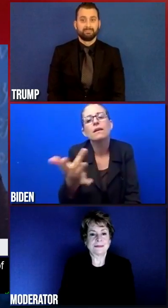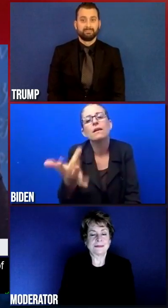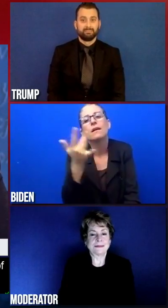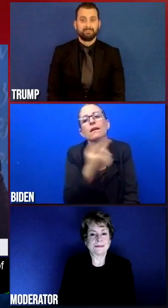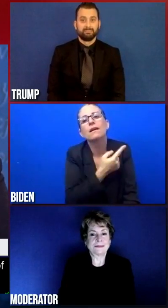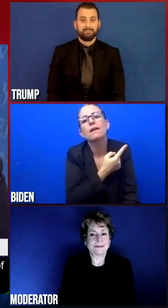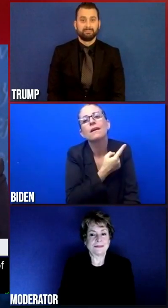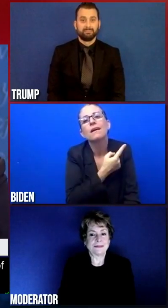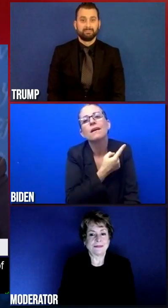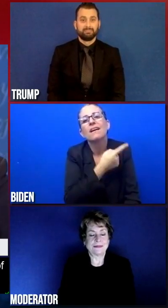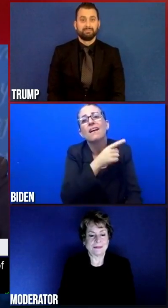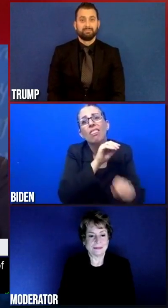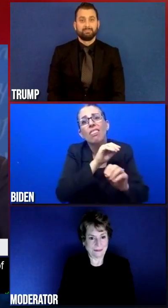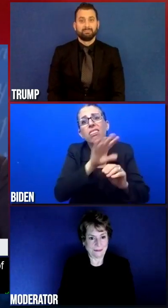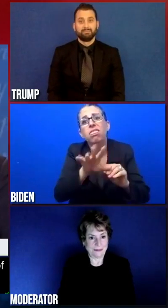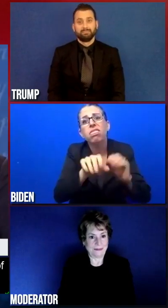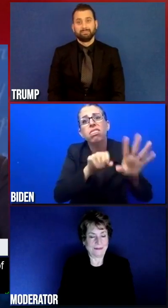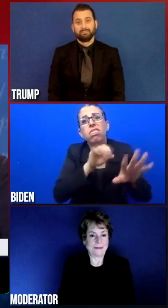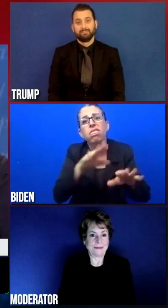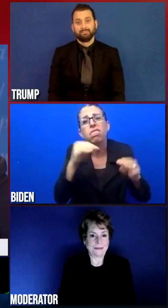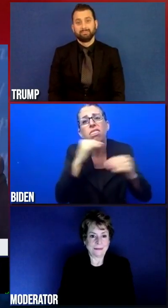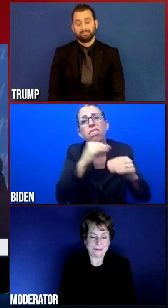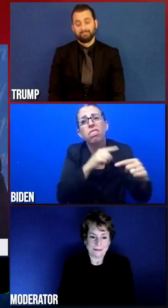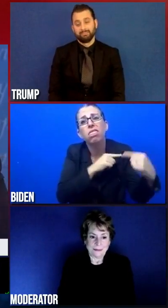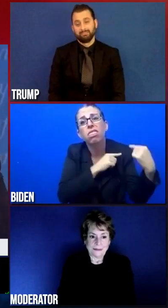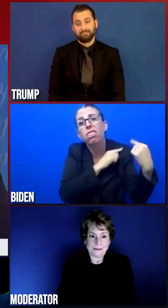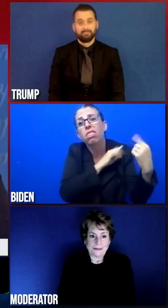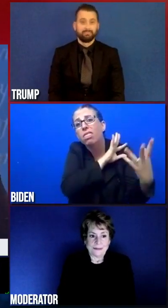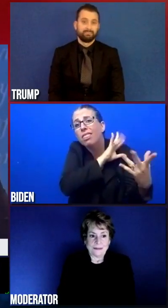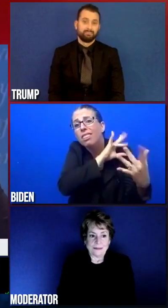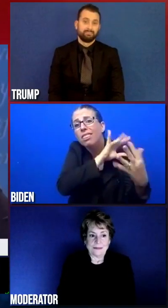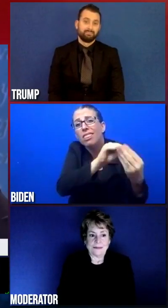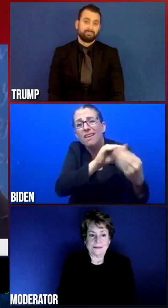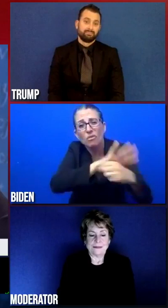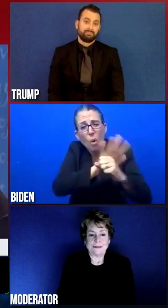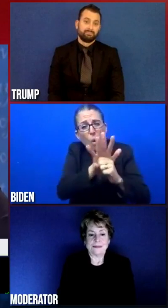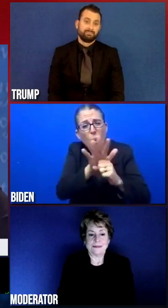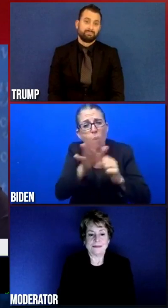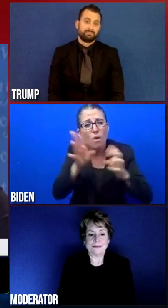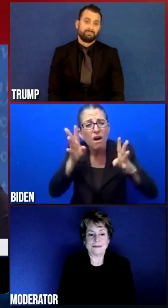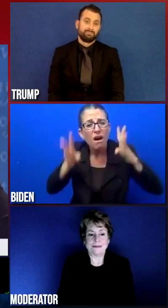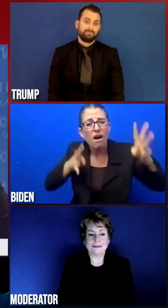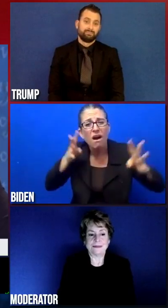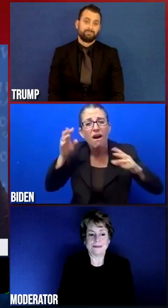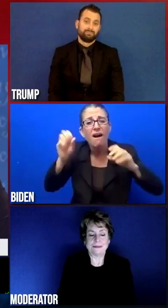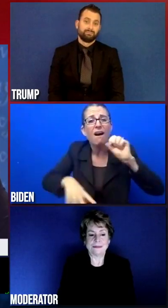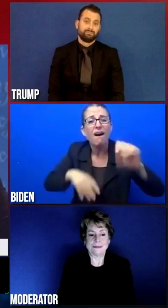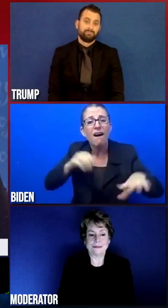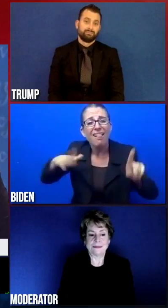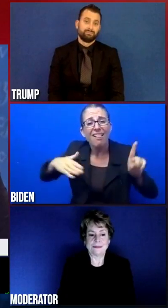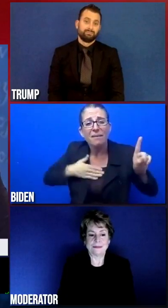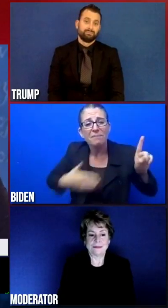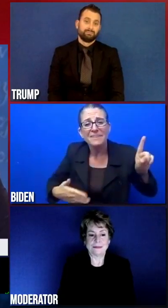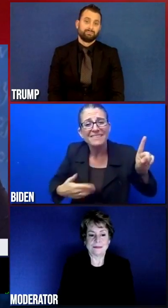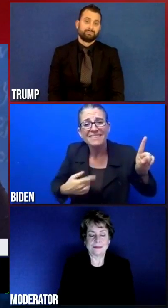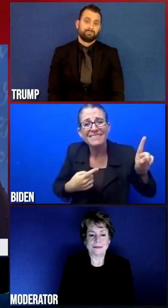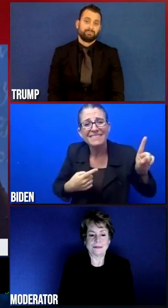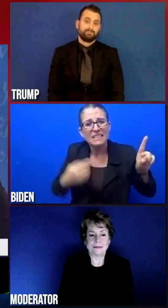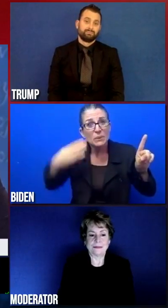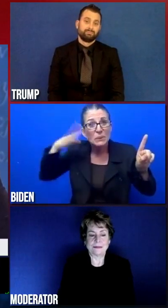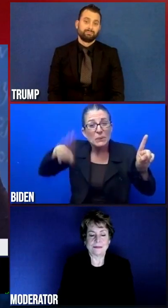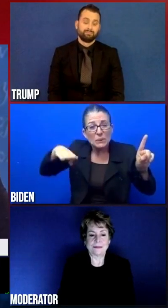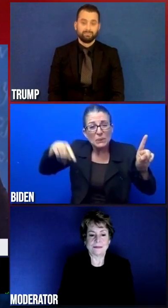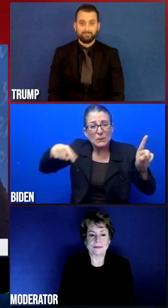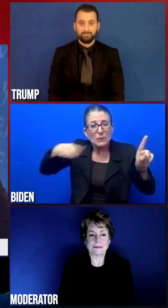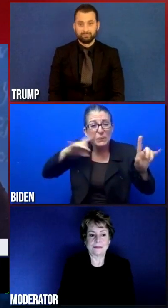COVID? He still hasn't even acknowledged that he knew this was happening, knew how dangerous it was going to be back in